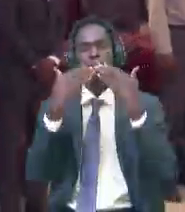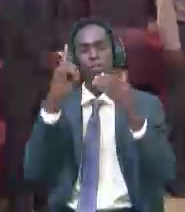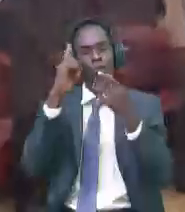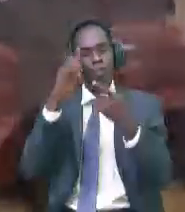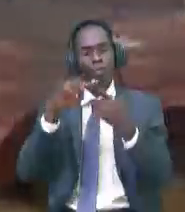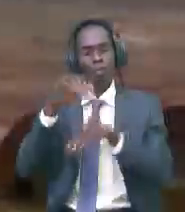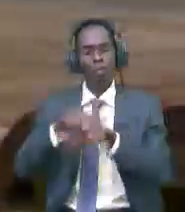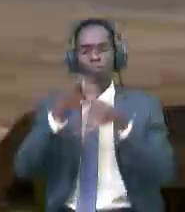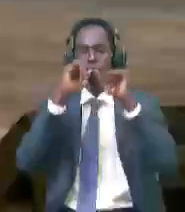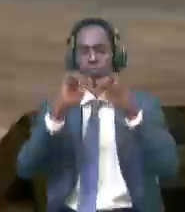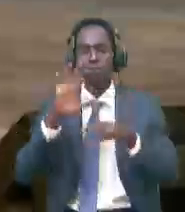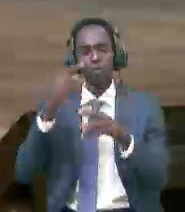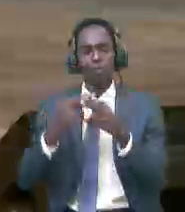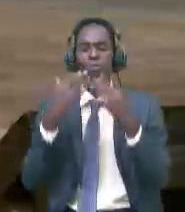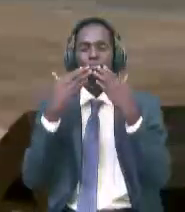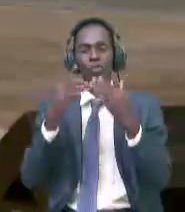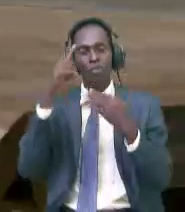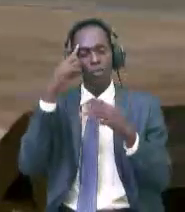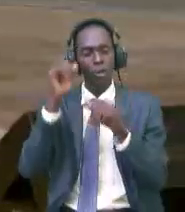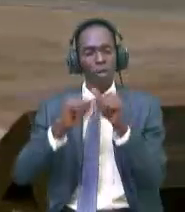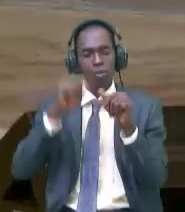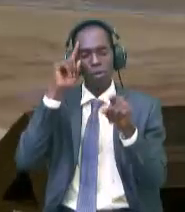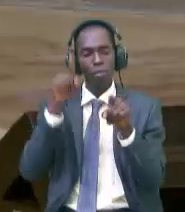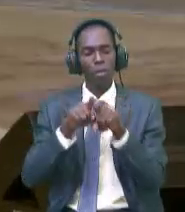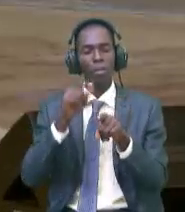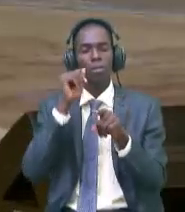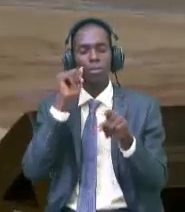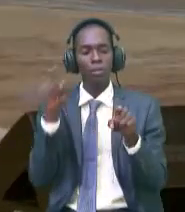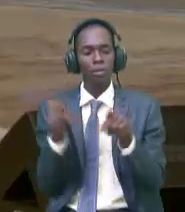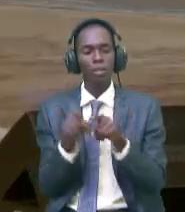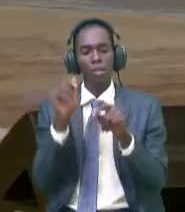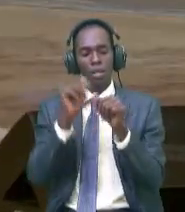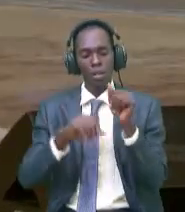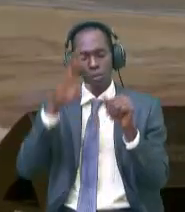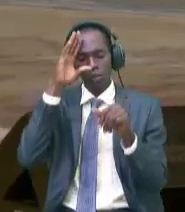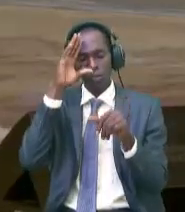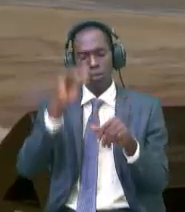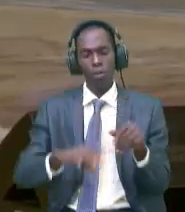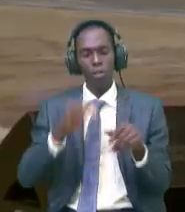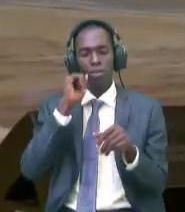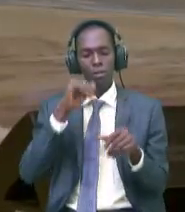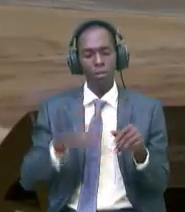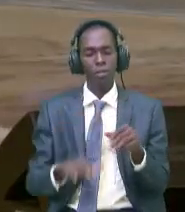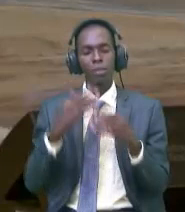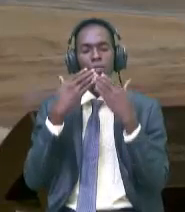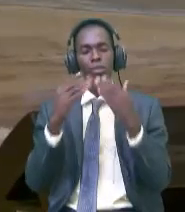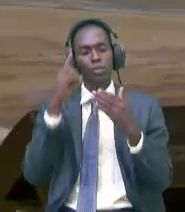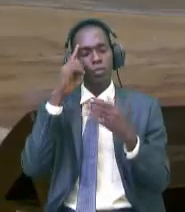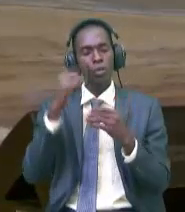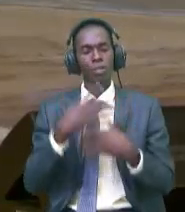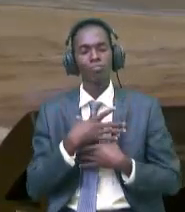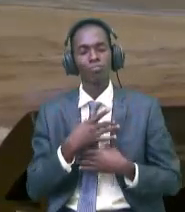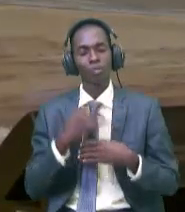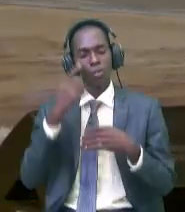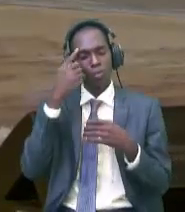your name. Thank you for every brother, every sister, every boy, and every girl. Thank you, Lord, for the interest, for the